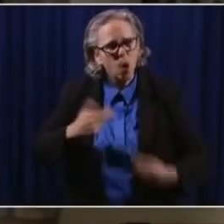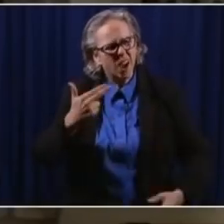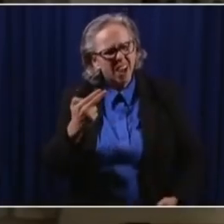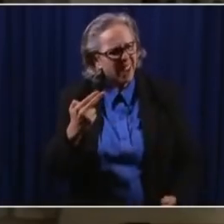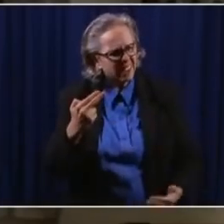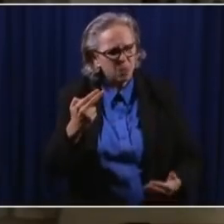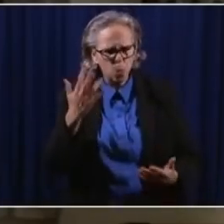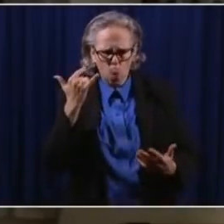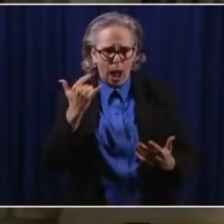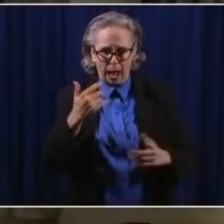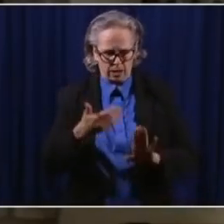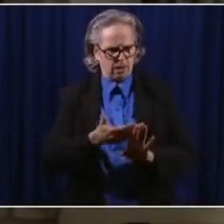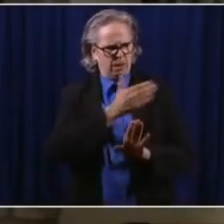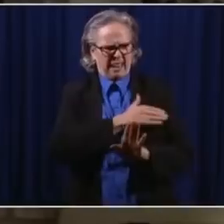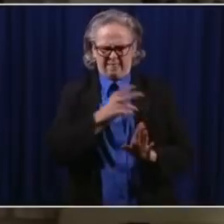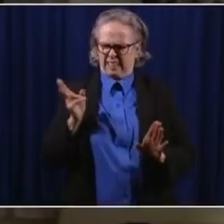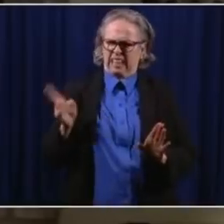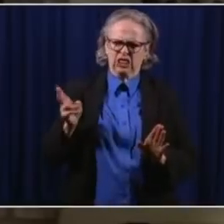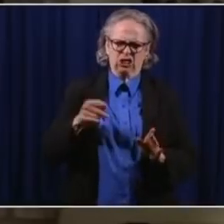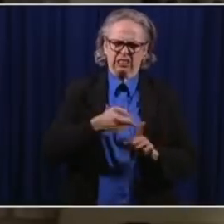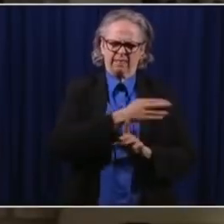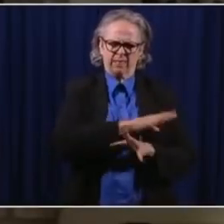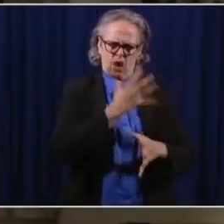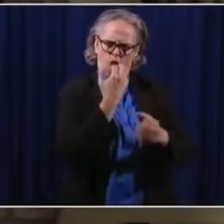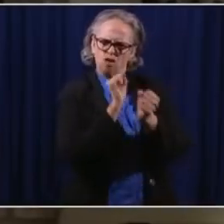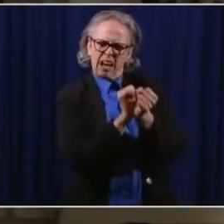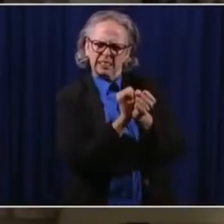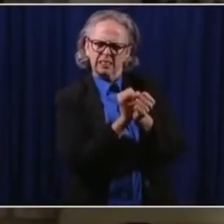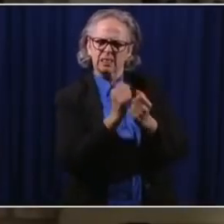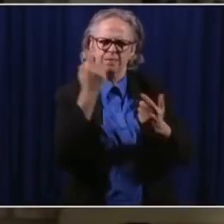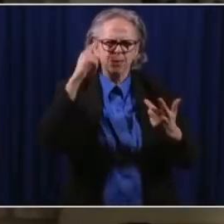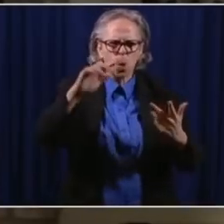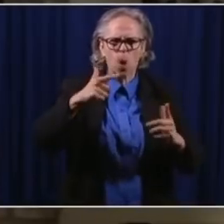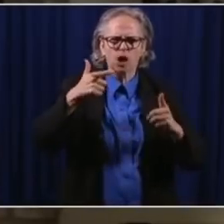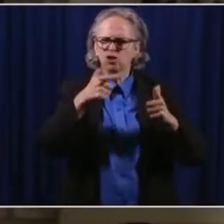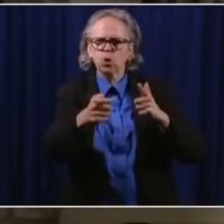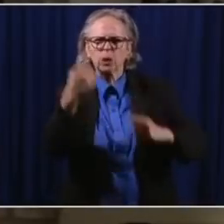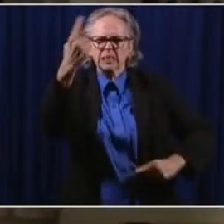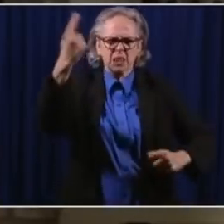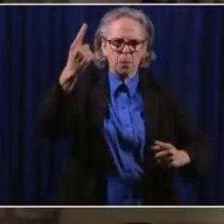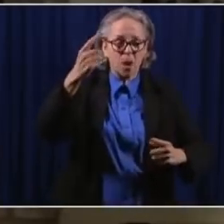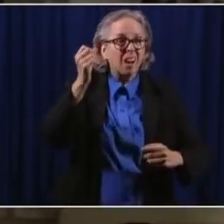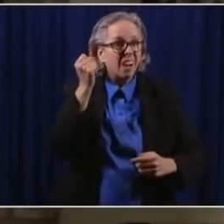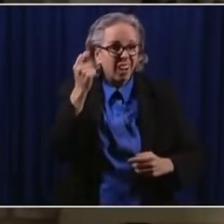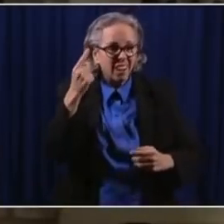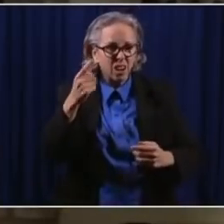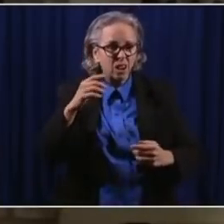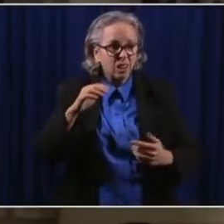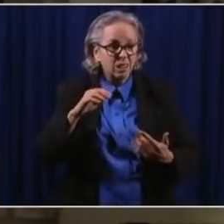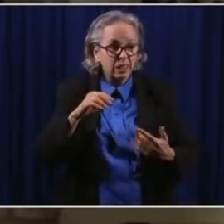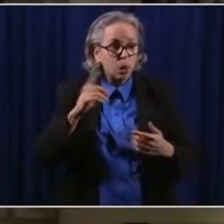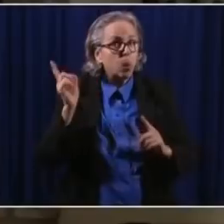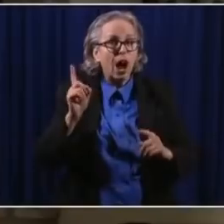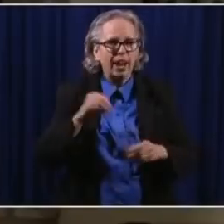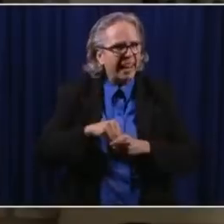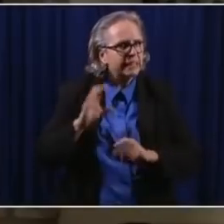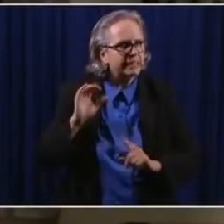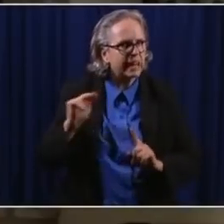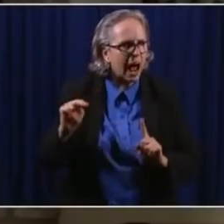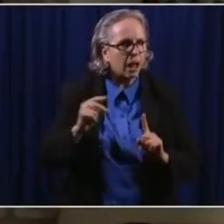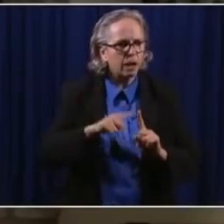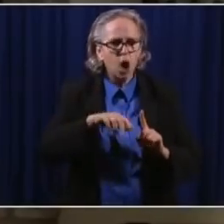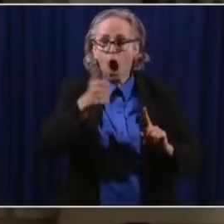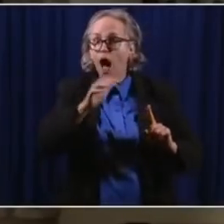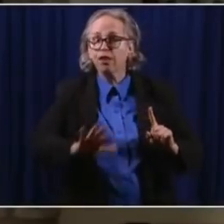or shooting at someone. And it's not just Cincinnati. This is happening all over the state. Here's another case in